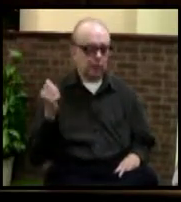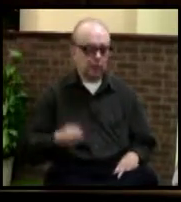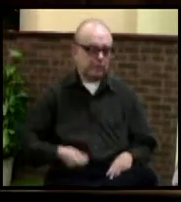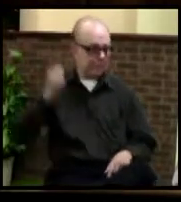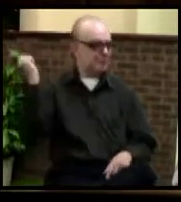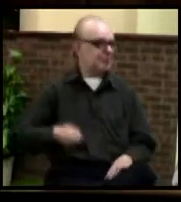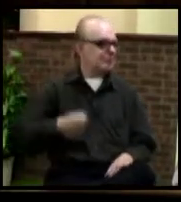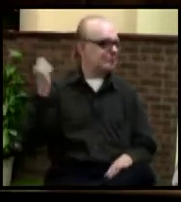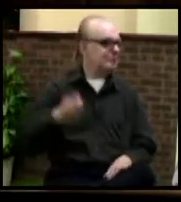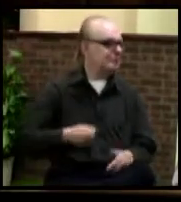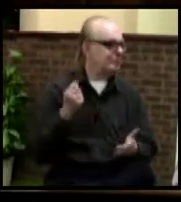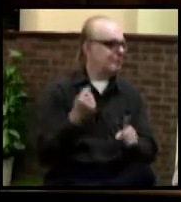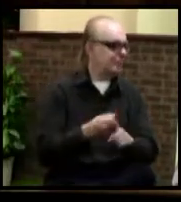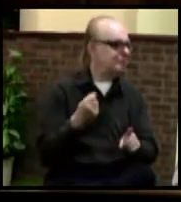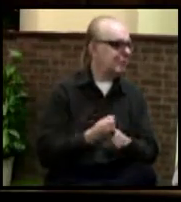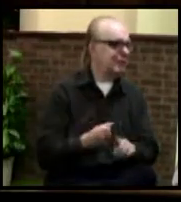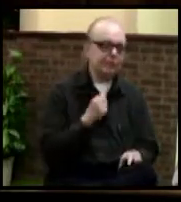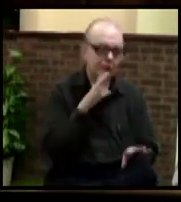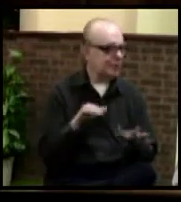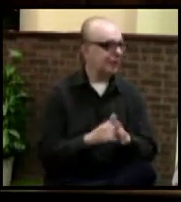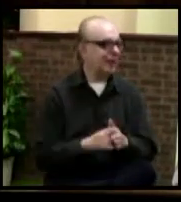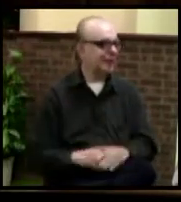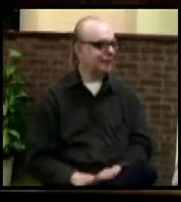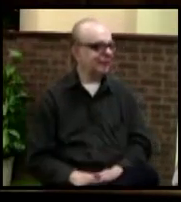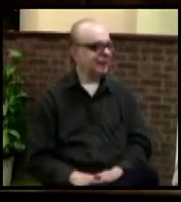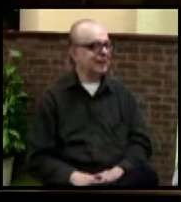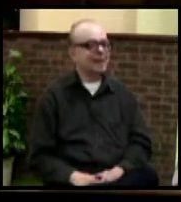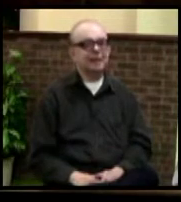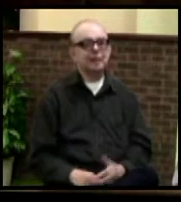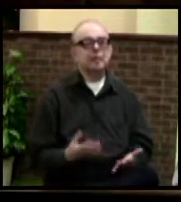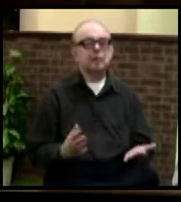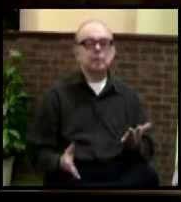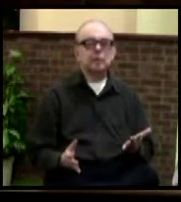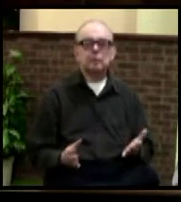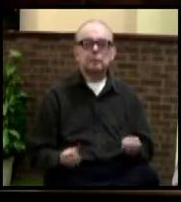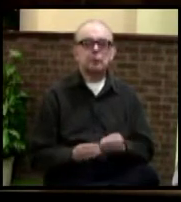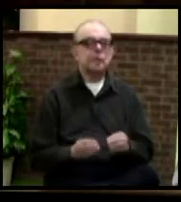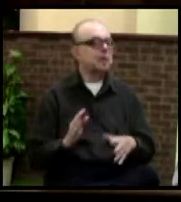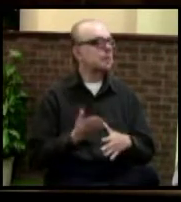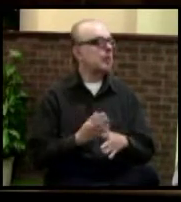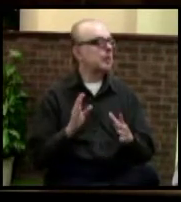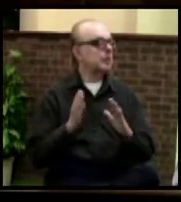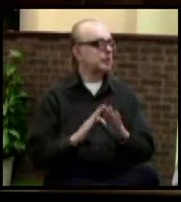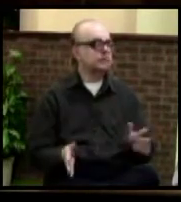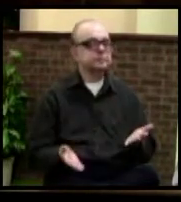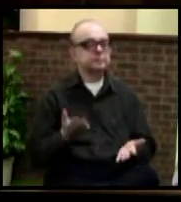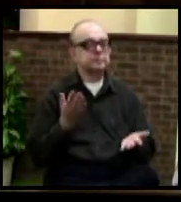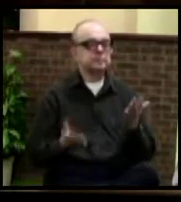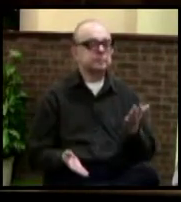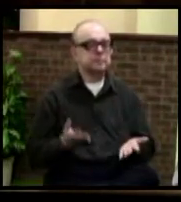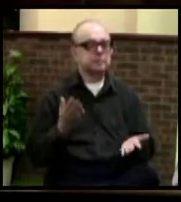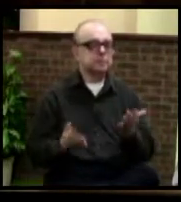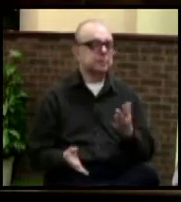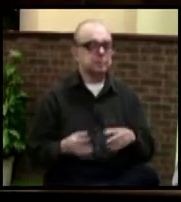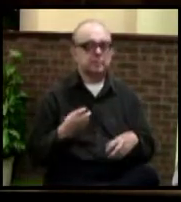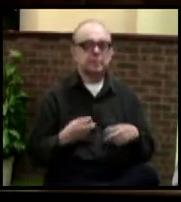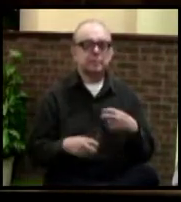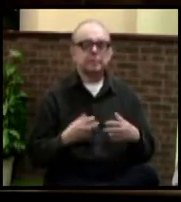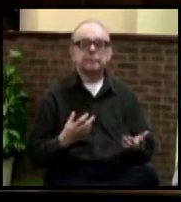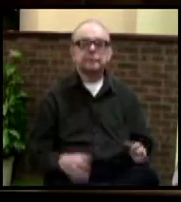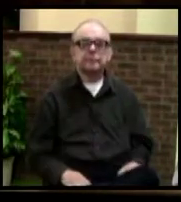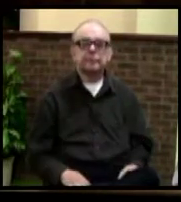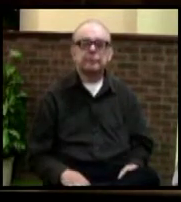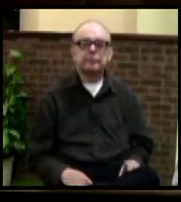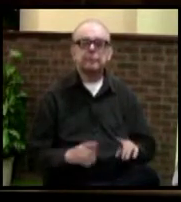it. Okay? It might cause more than a disturbing the peace problem and an issue